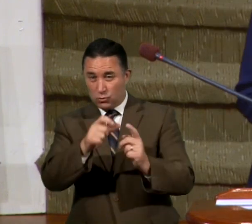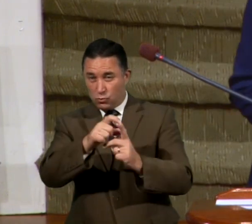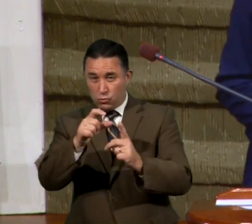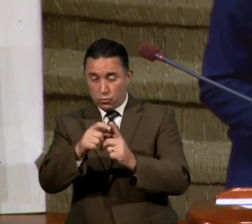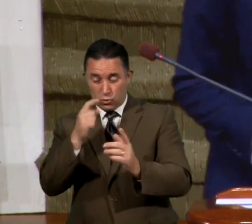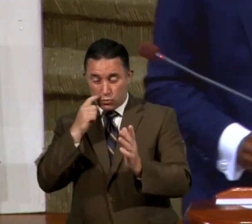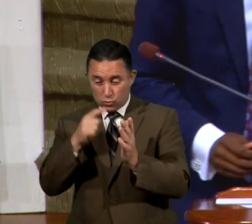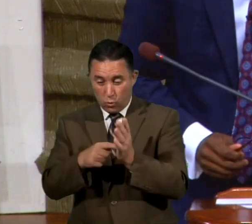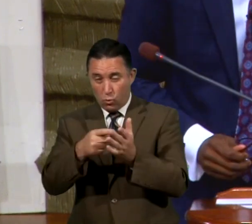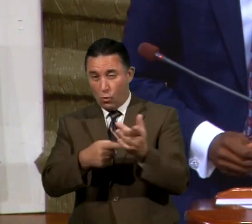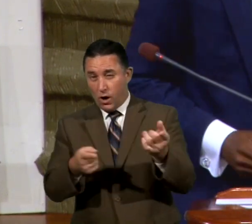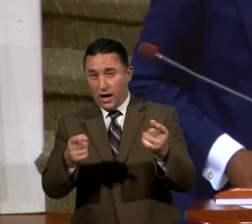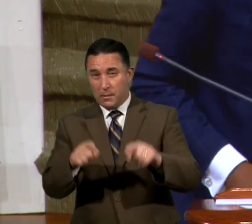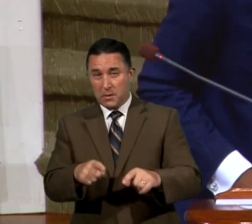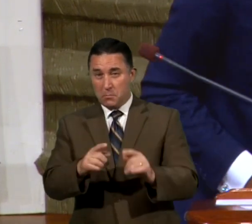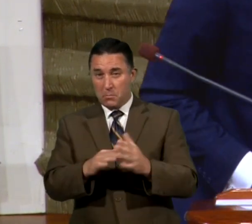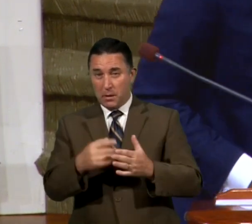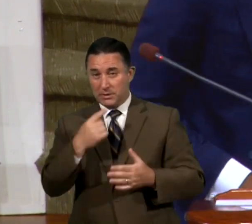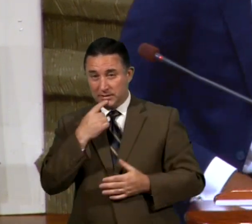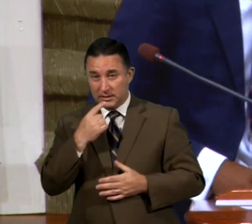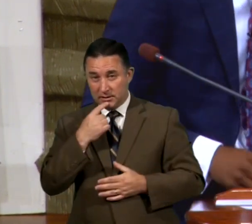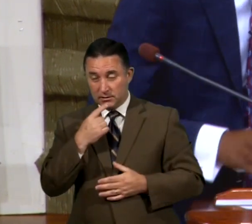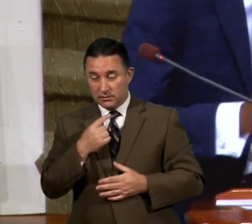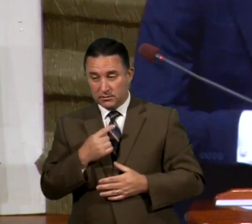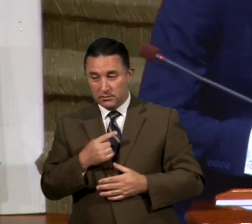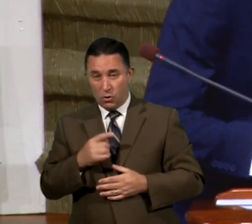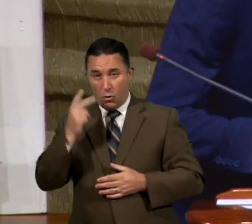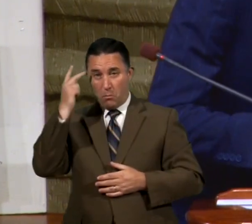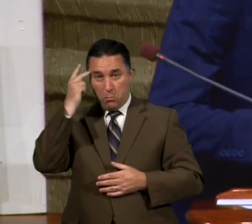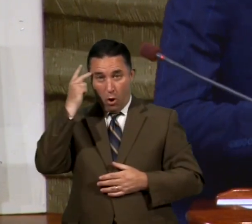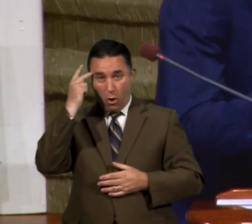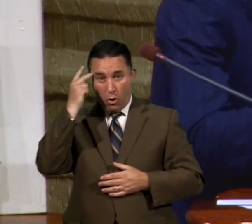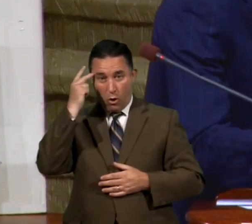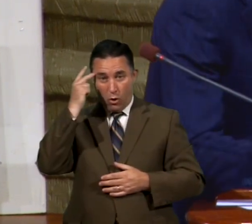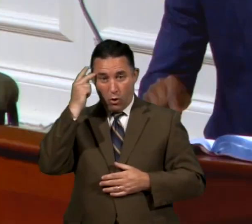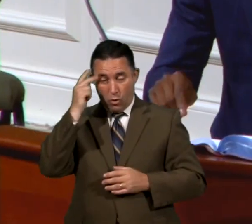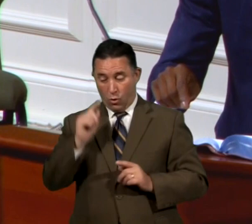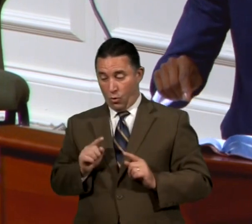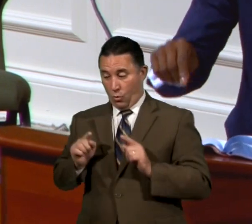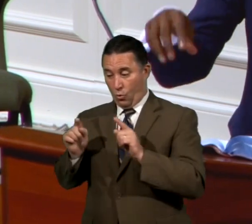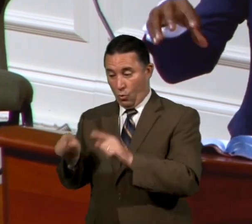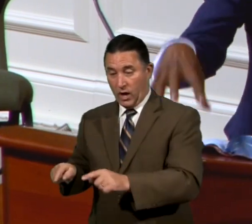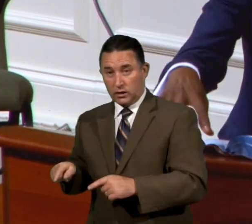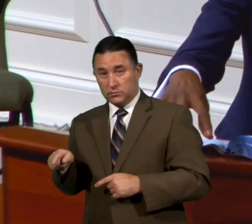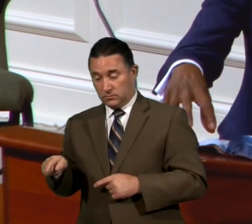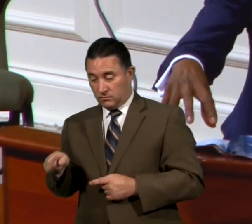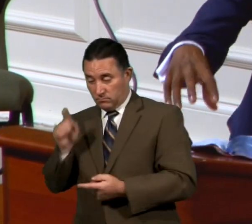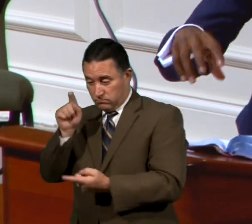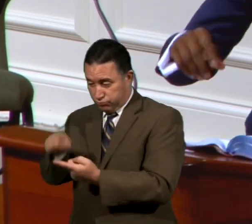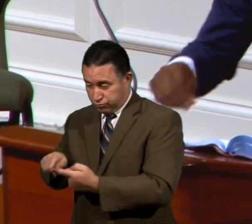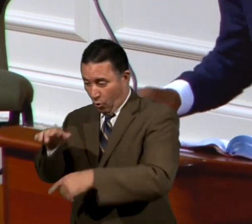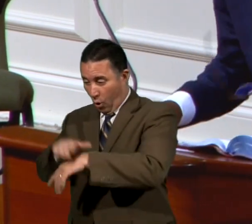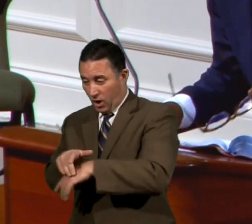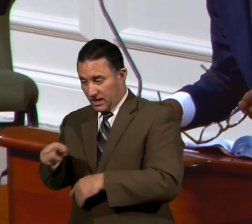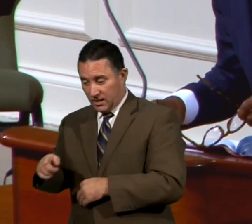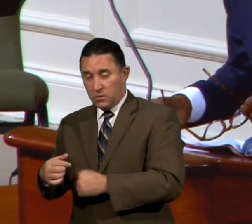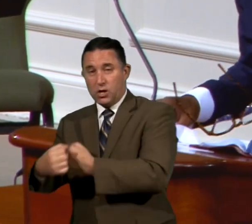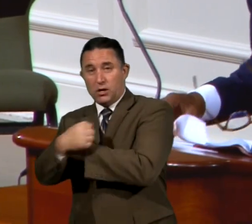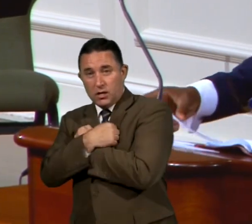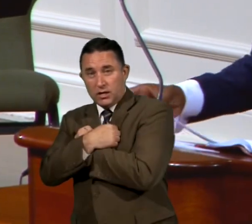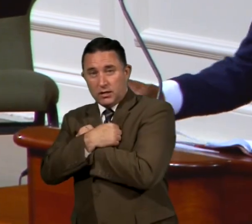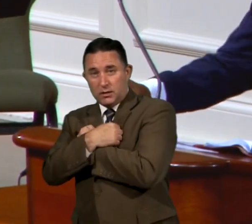you to see what happens. The Bible says that Paul went down, fell upon him, embraced